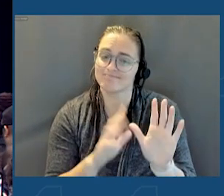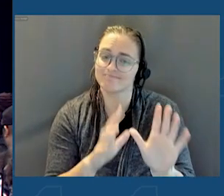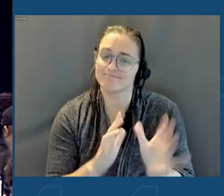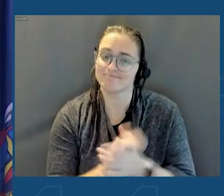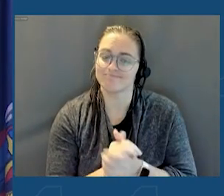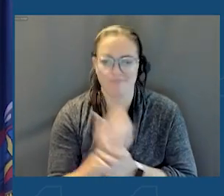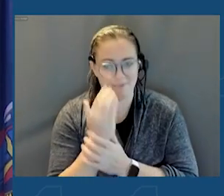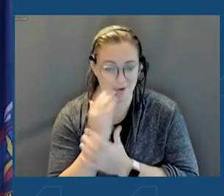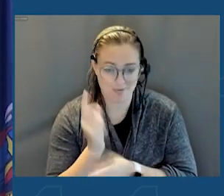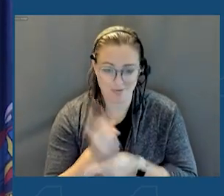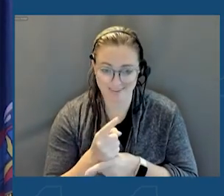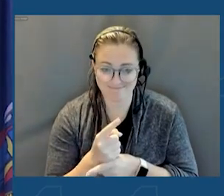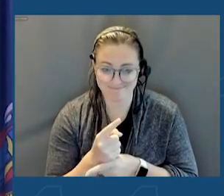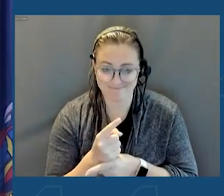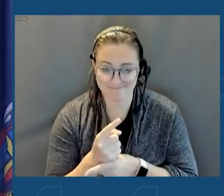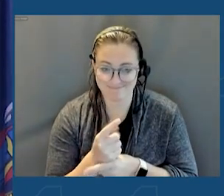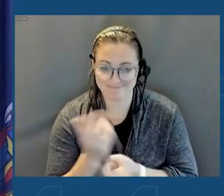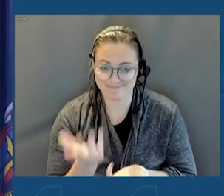that,